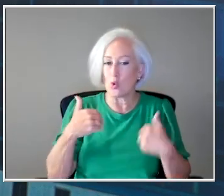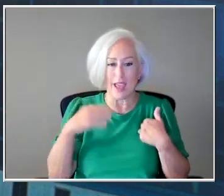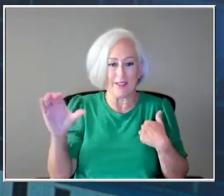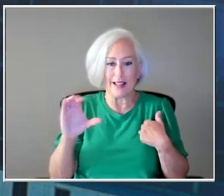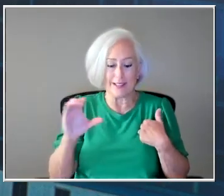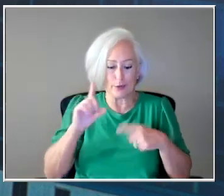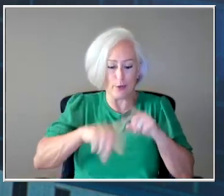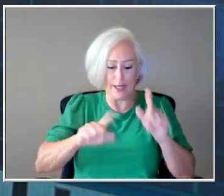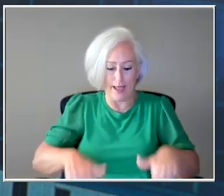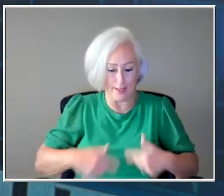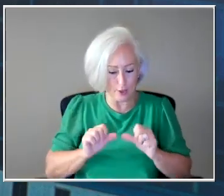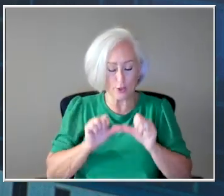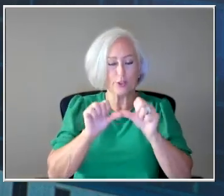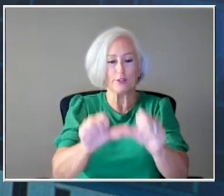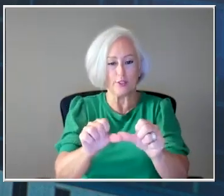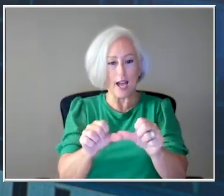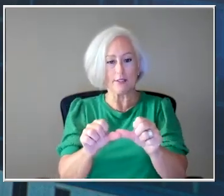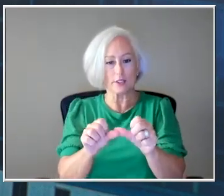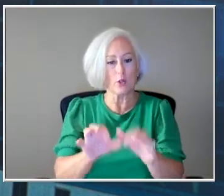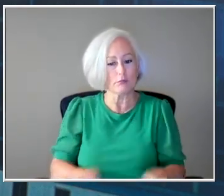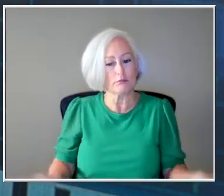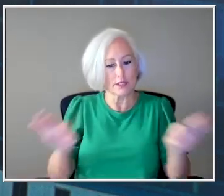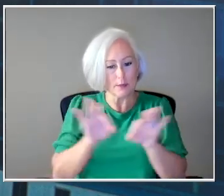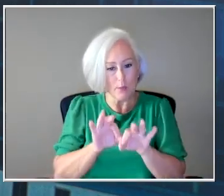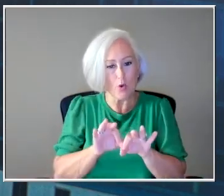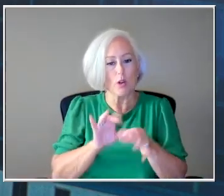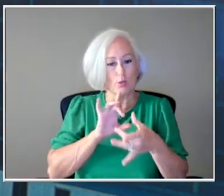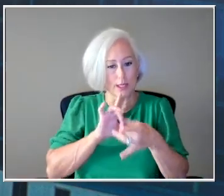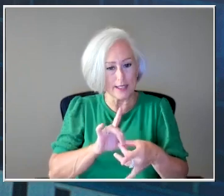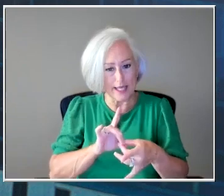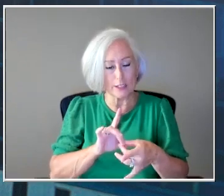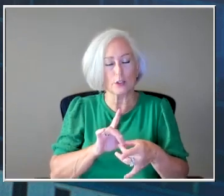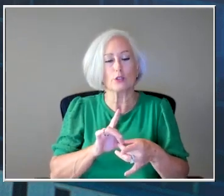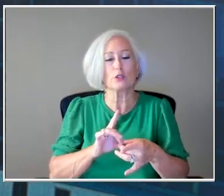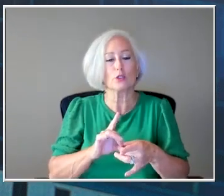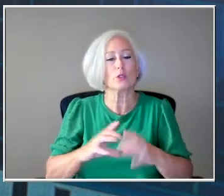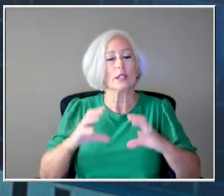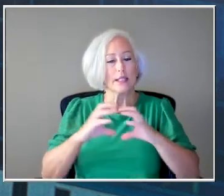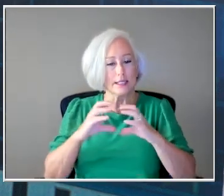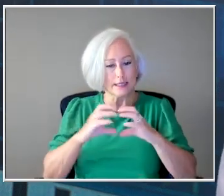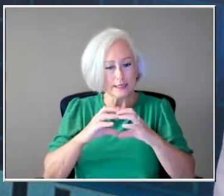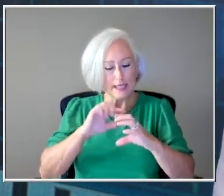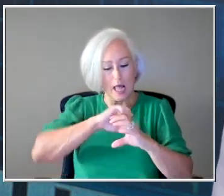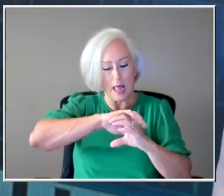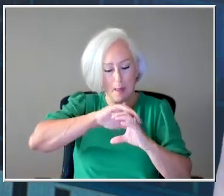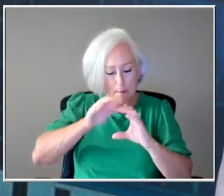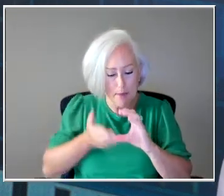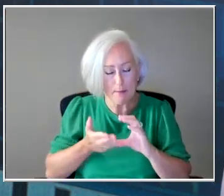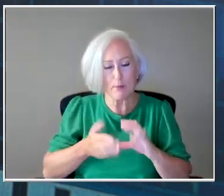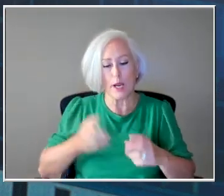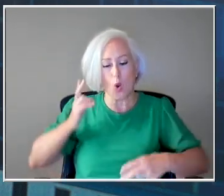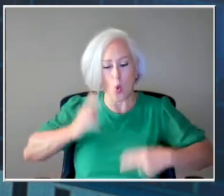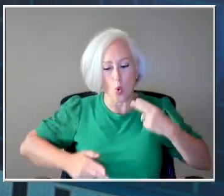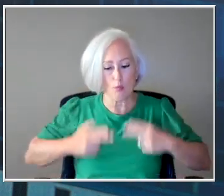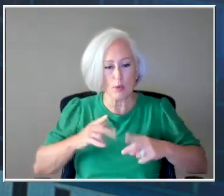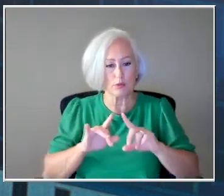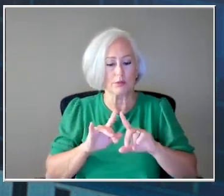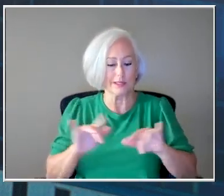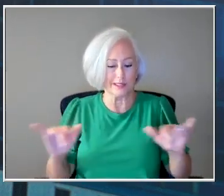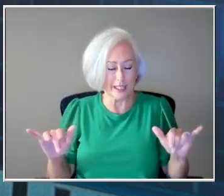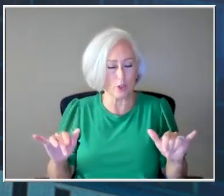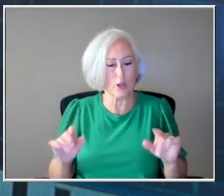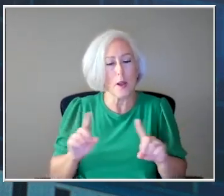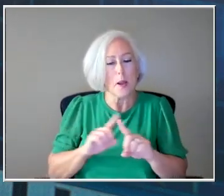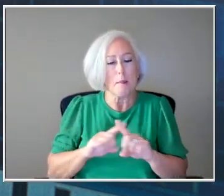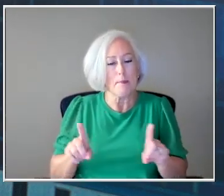major metabolite of cell membranes and so forth, and so many hormones and so forth. But there's so-called bad cholesterol. And we're realizing now that there